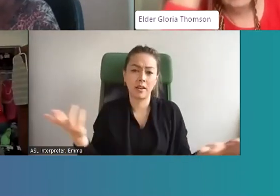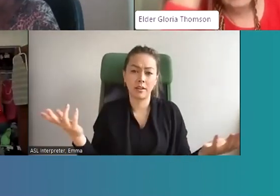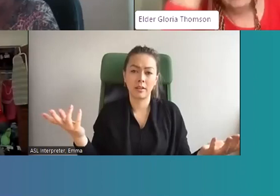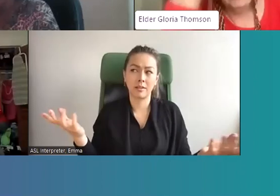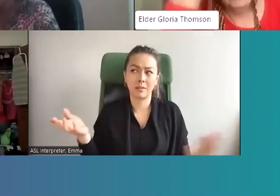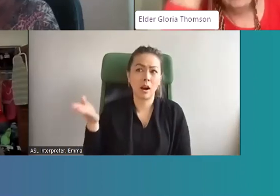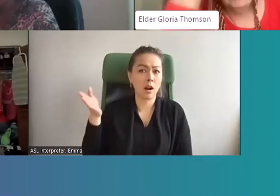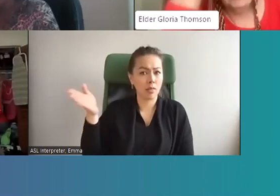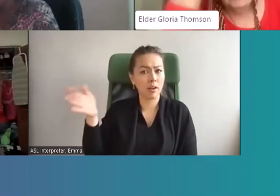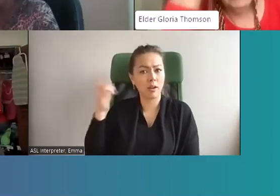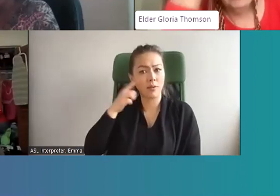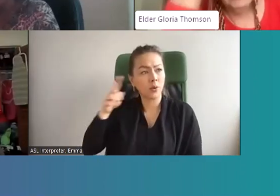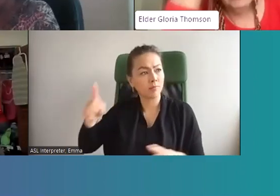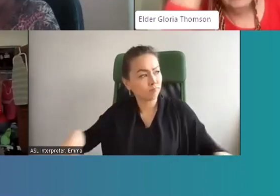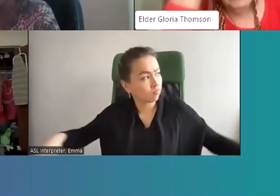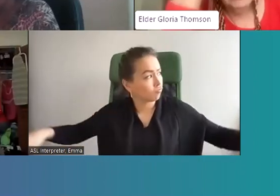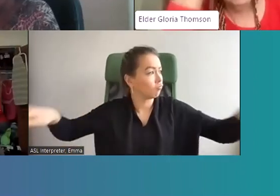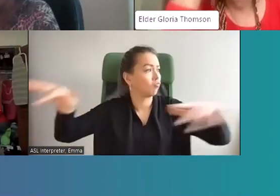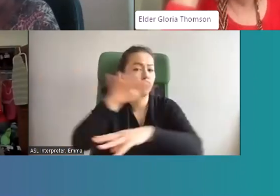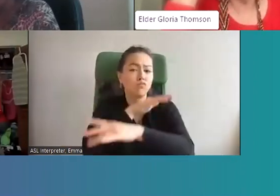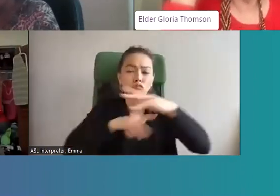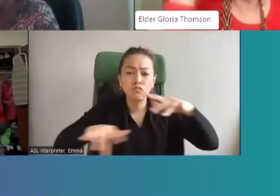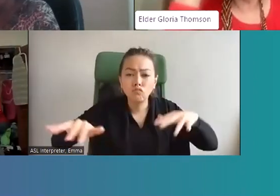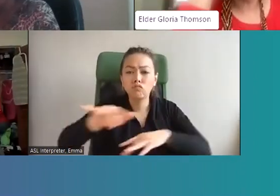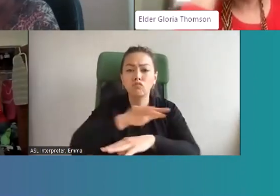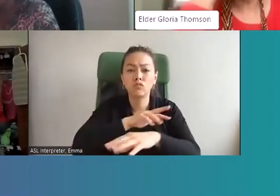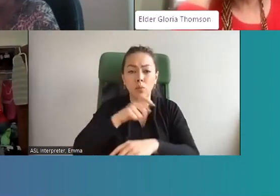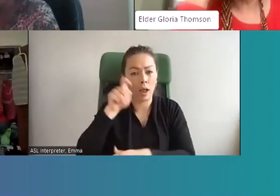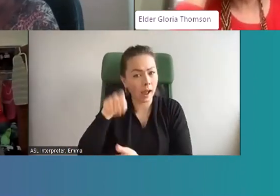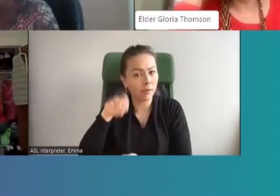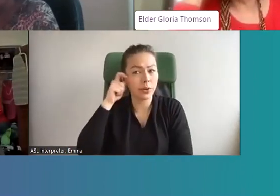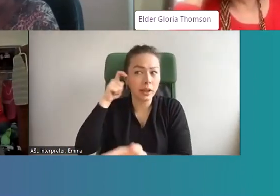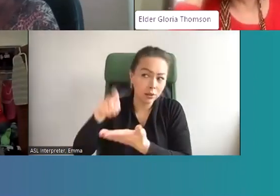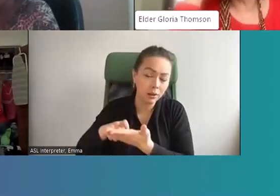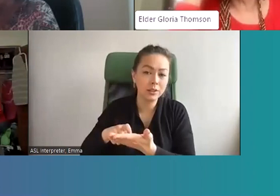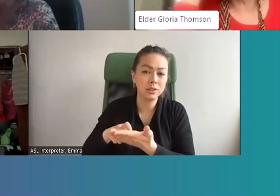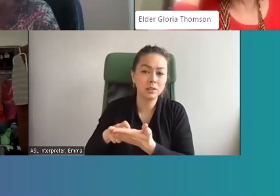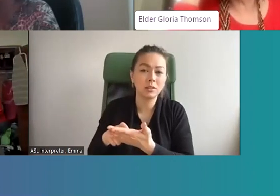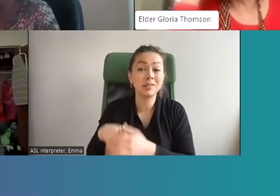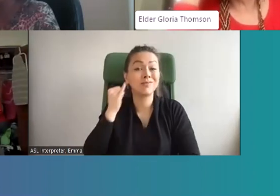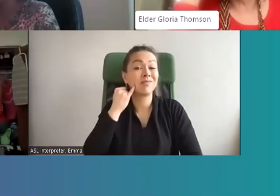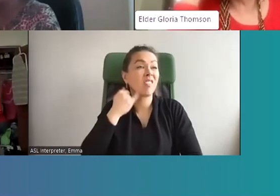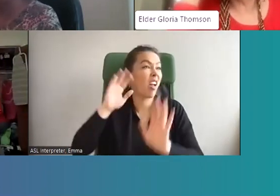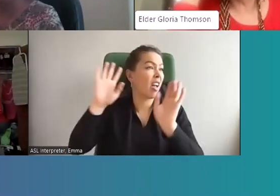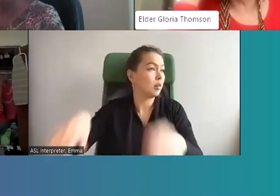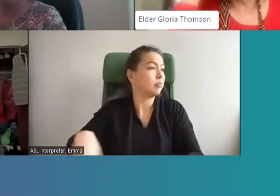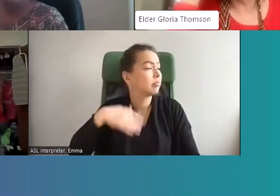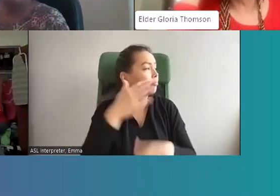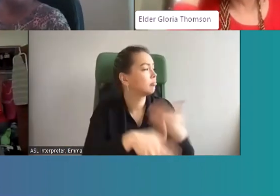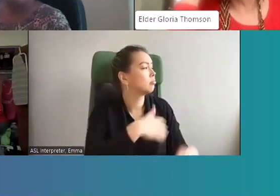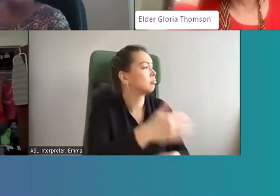and we have to acknowledge them for to have them still come and be a part of our life, to be inclusive,